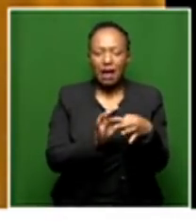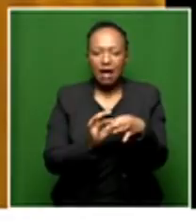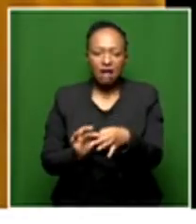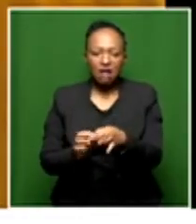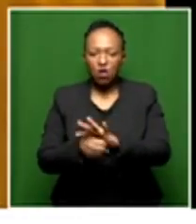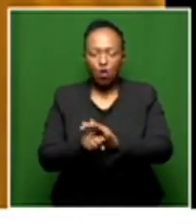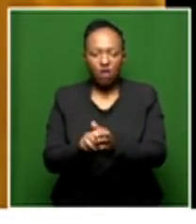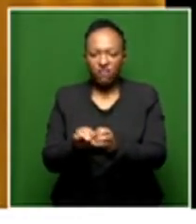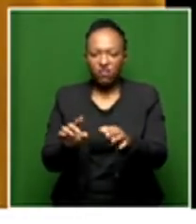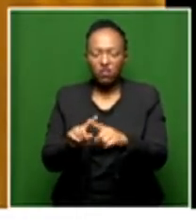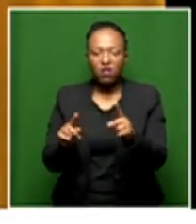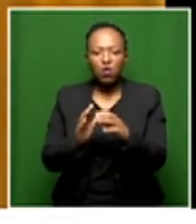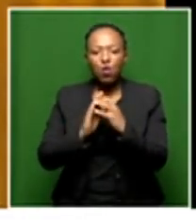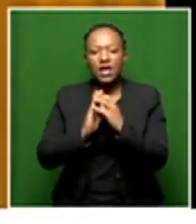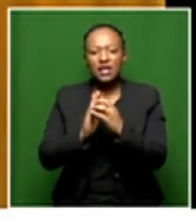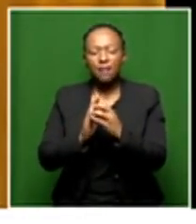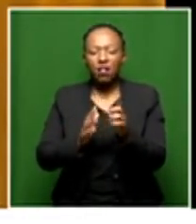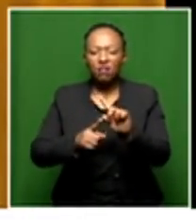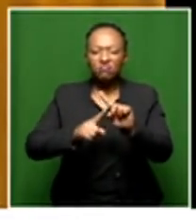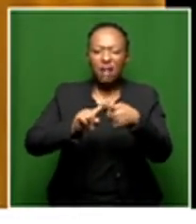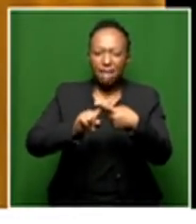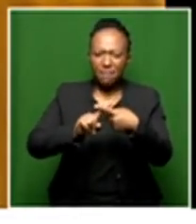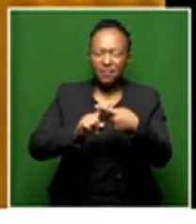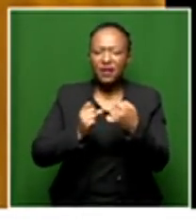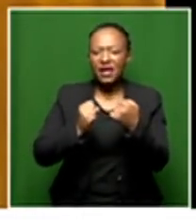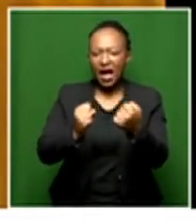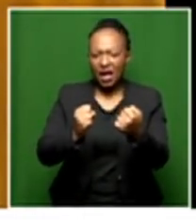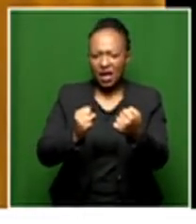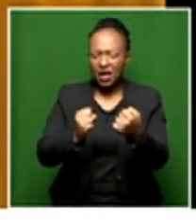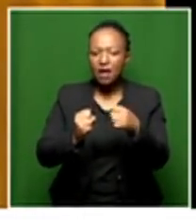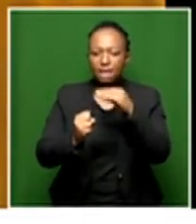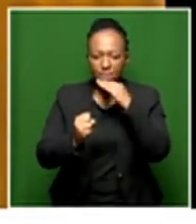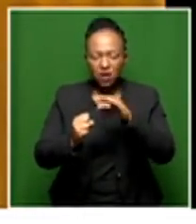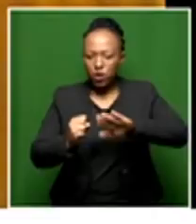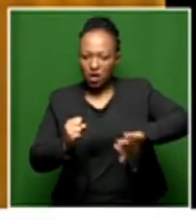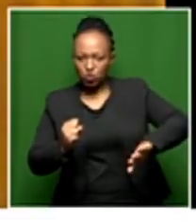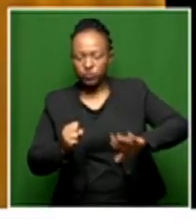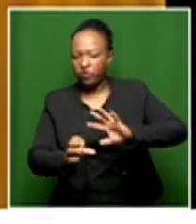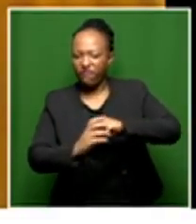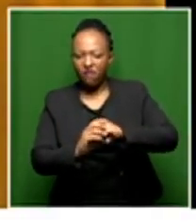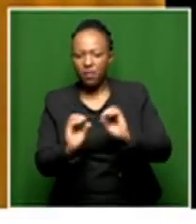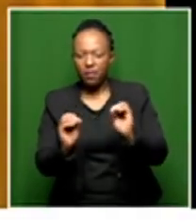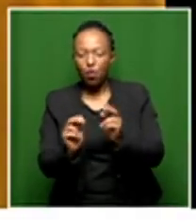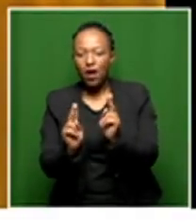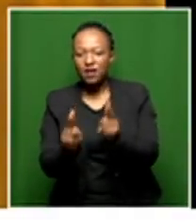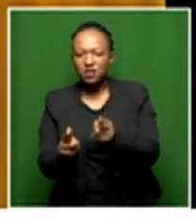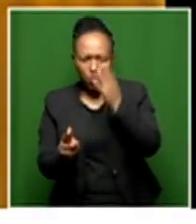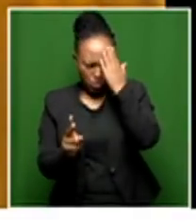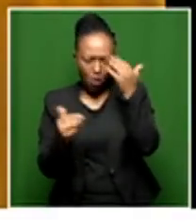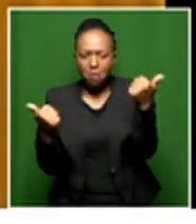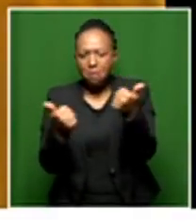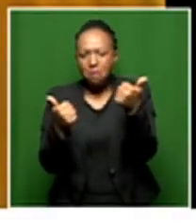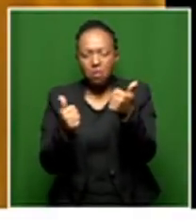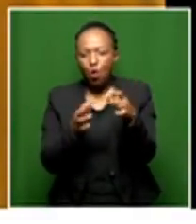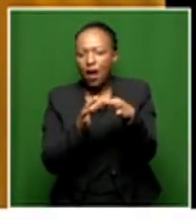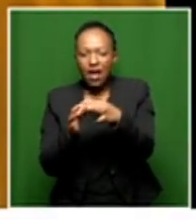for example, a motor vehicle accident, and those deaths we already exclude. So we exclude deaths that we know are obviously